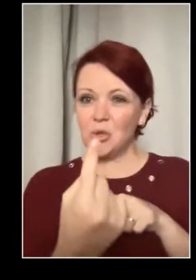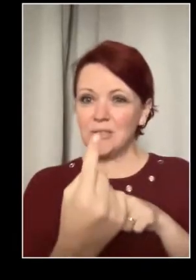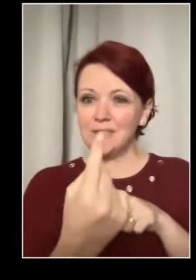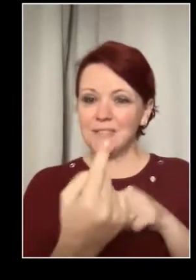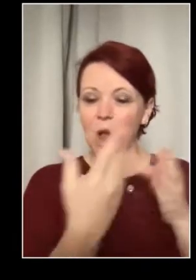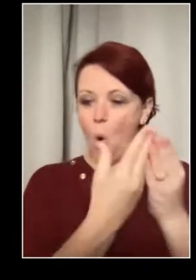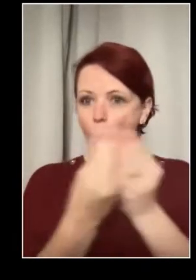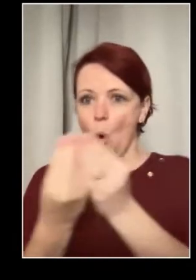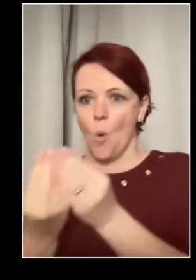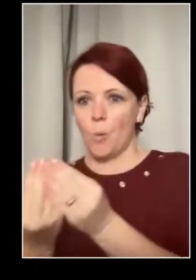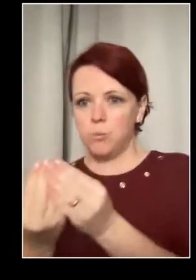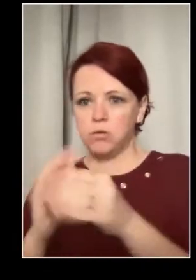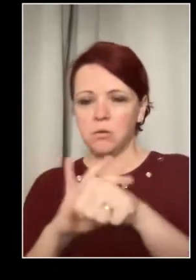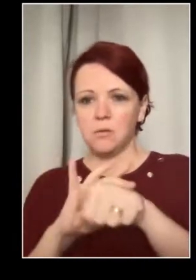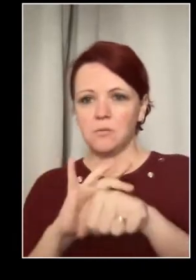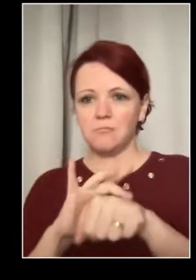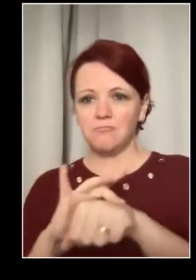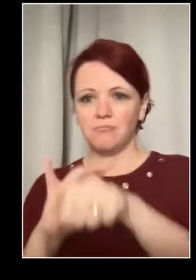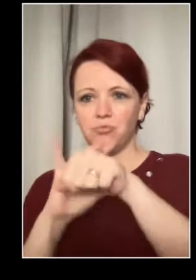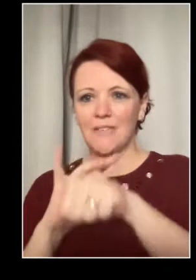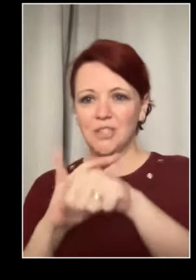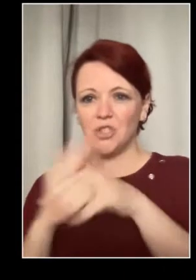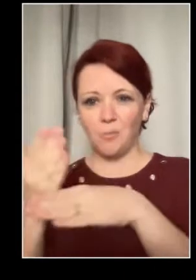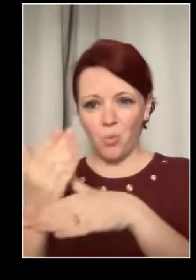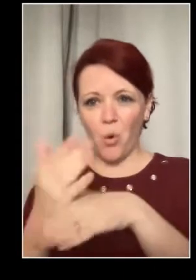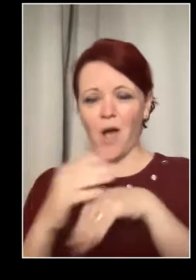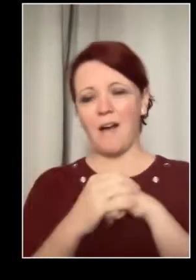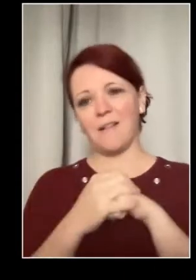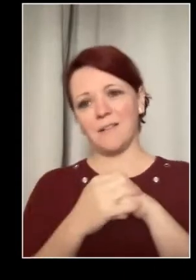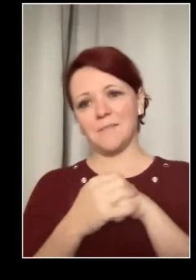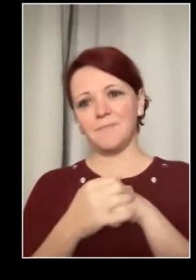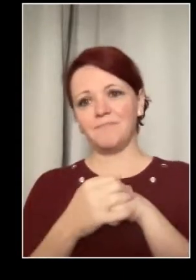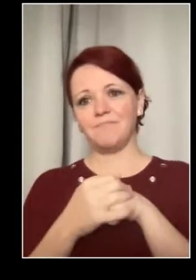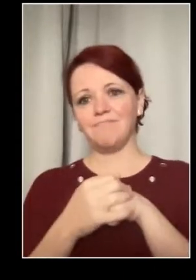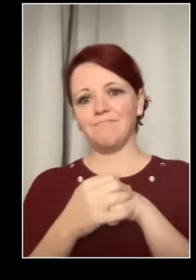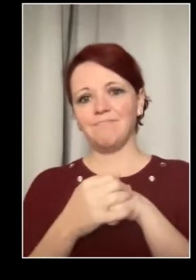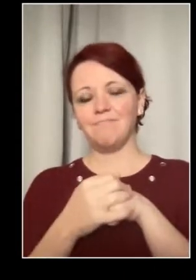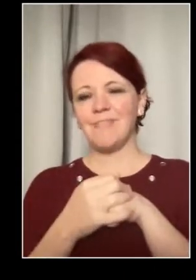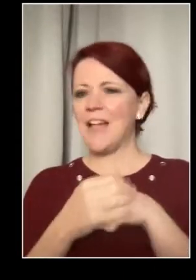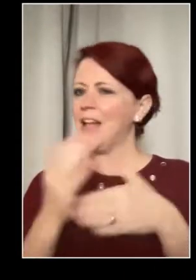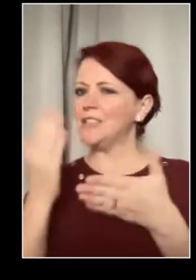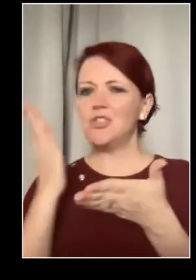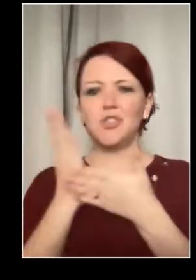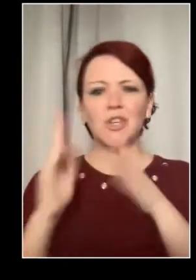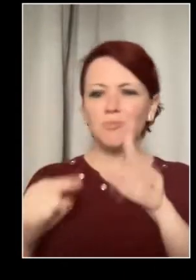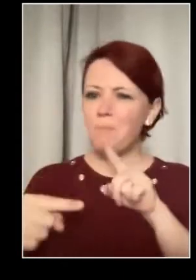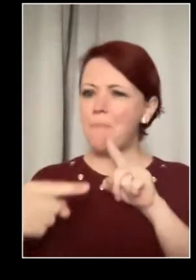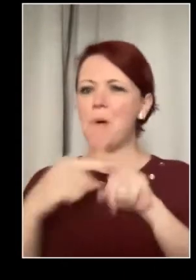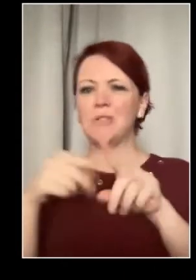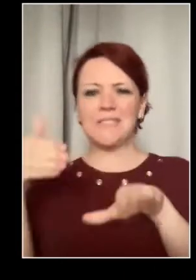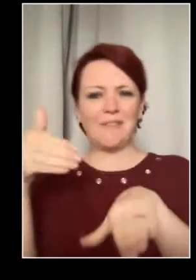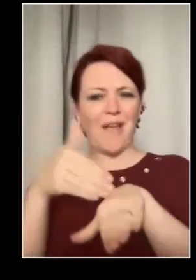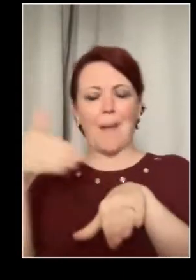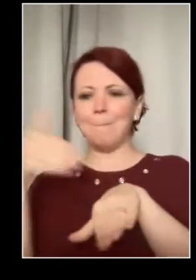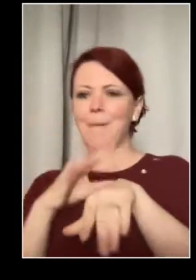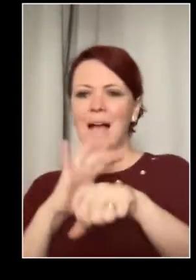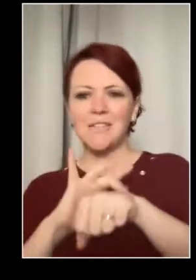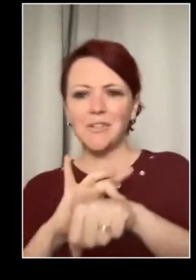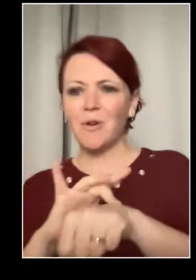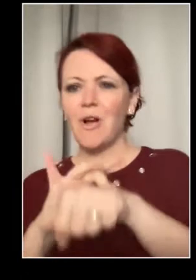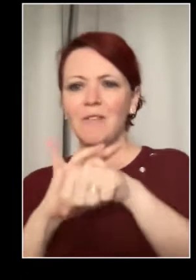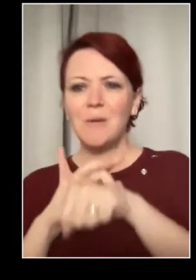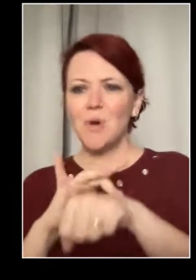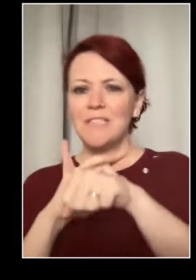cost savings, increased productivity and revenue, customer satisfaction and efficiency. And you'll hear some more about that